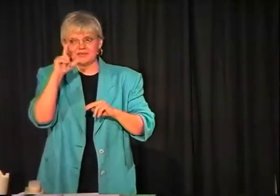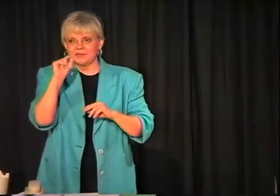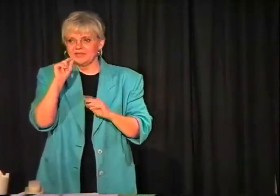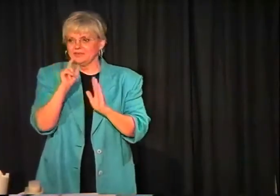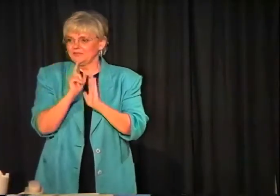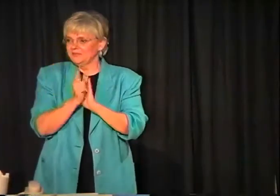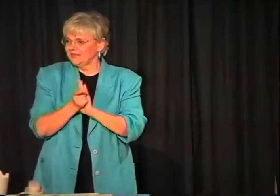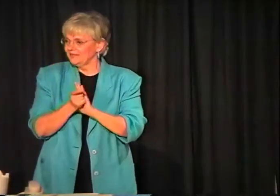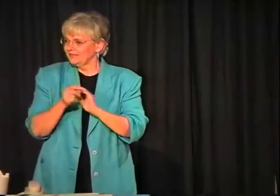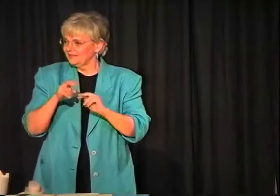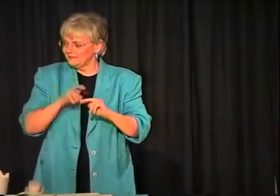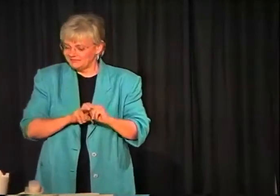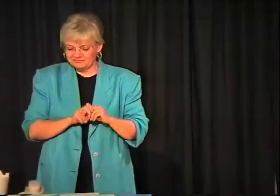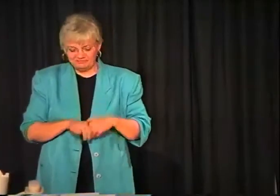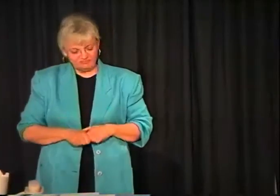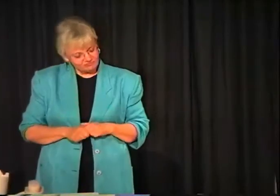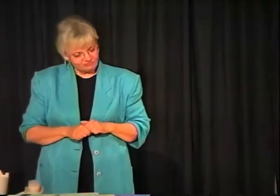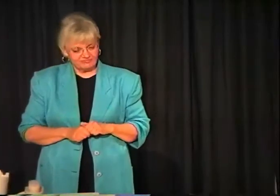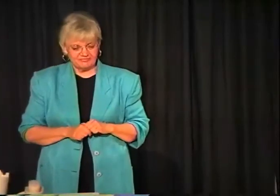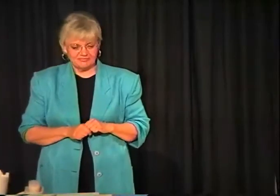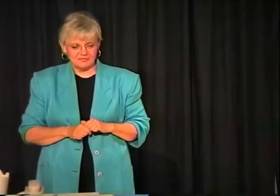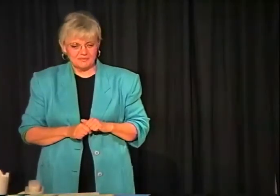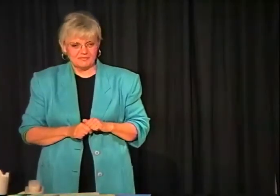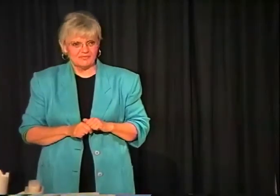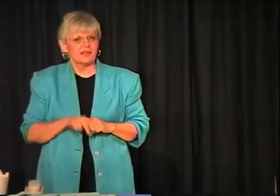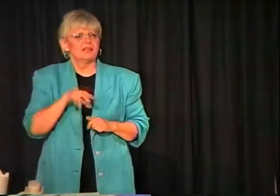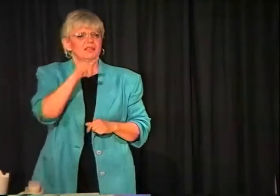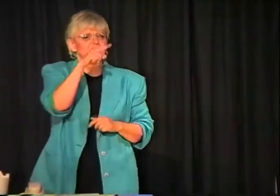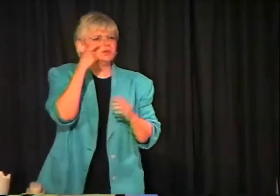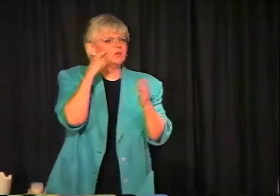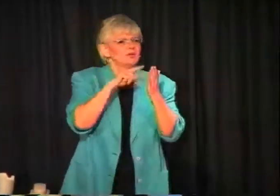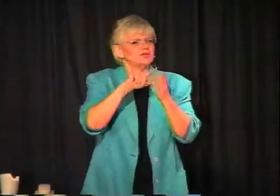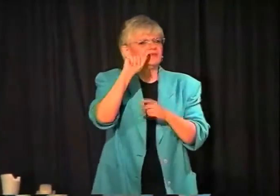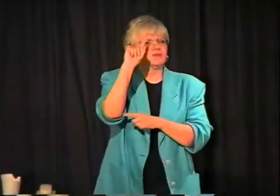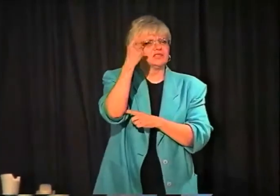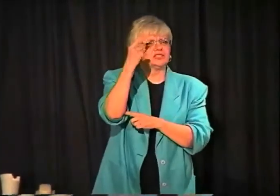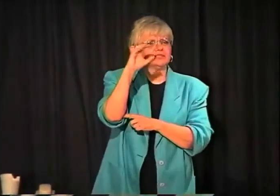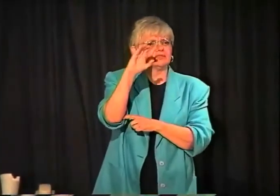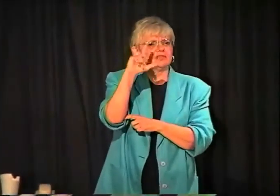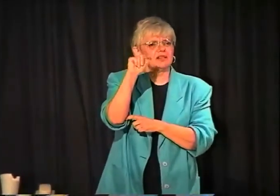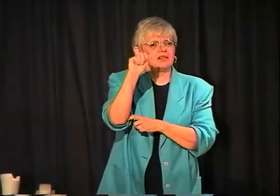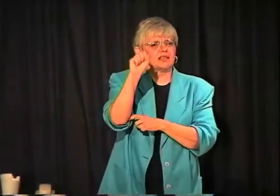a good 20-25 minutes for that process to be sorted out.